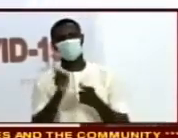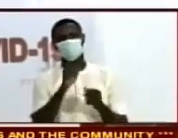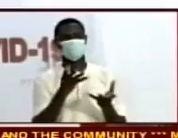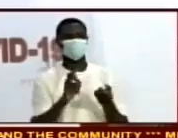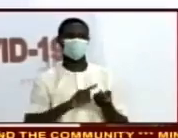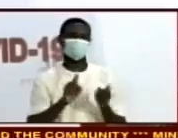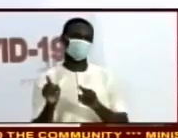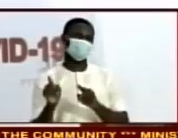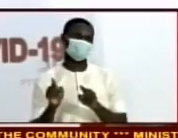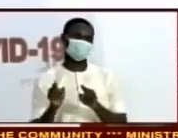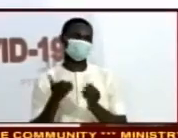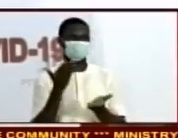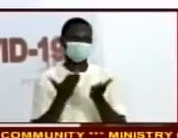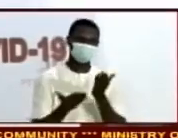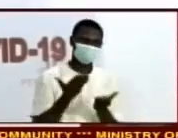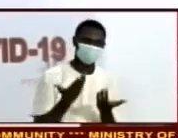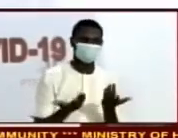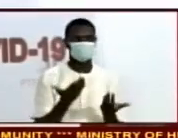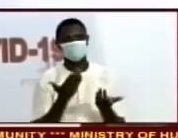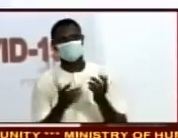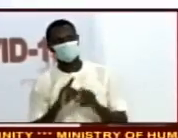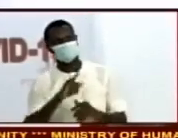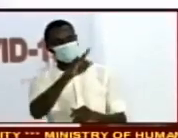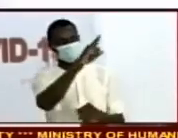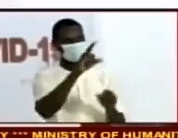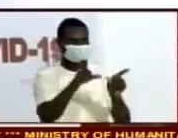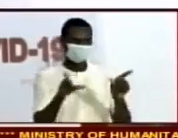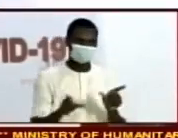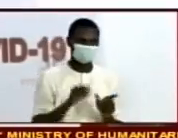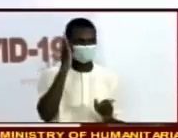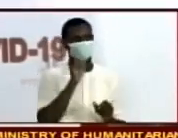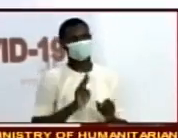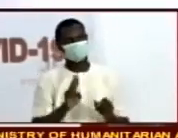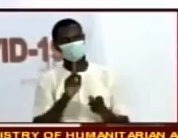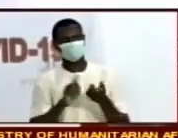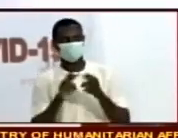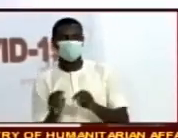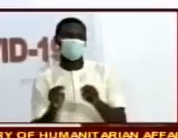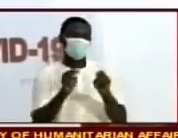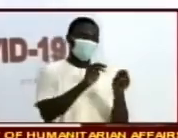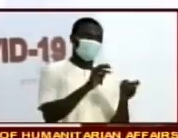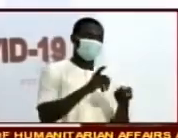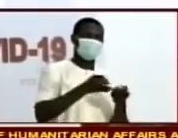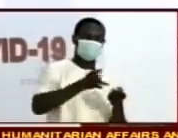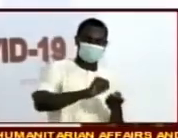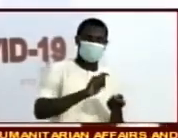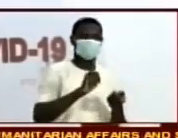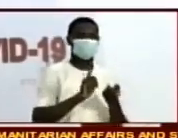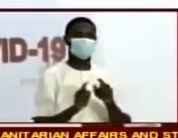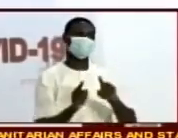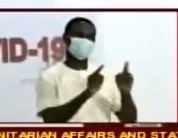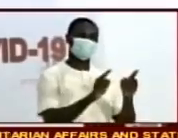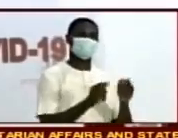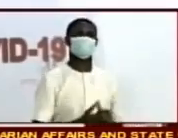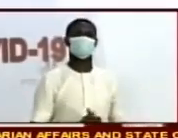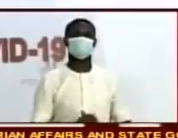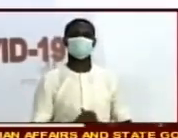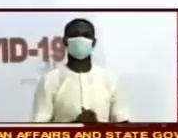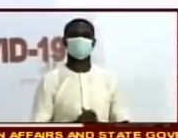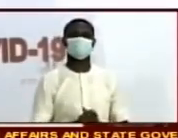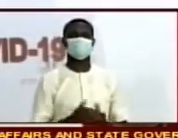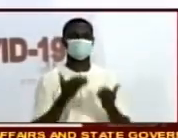which particular domestic locality the different passengers wish to get to. So